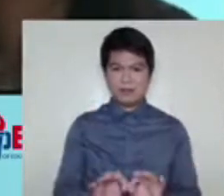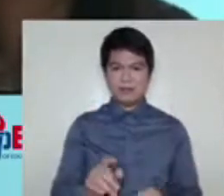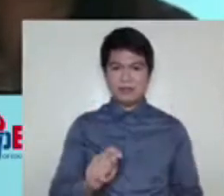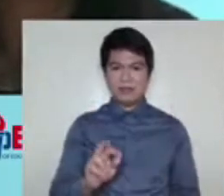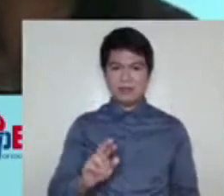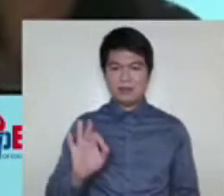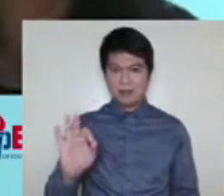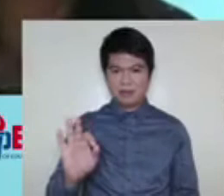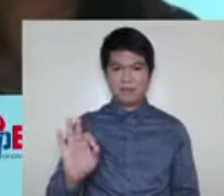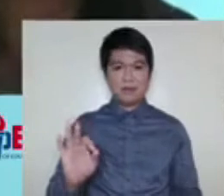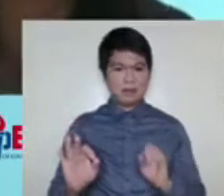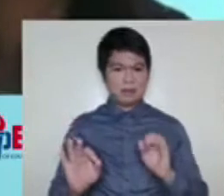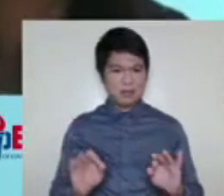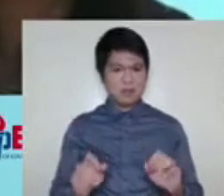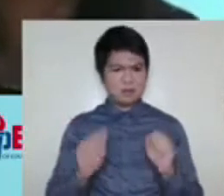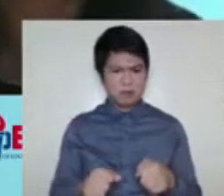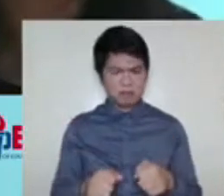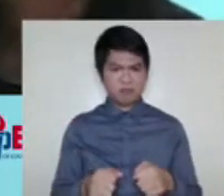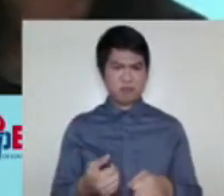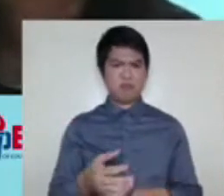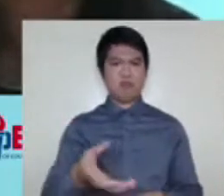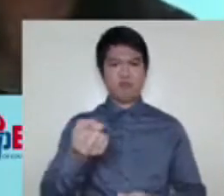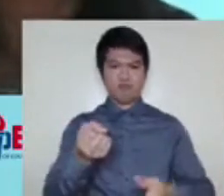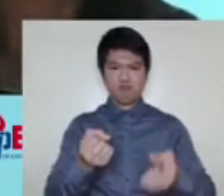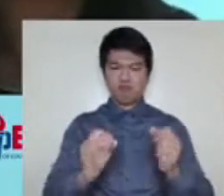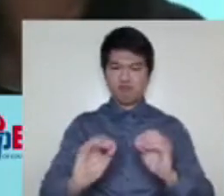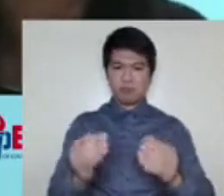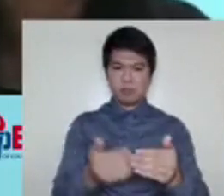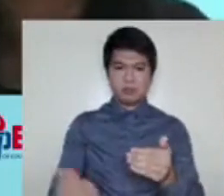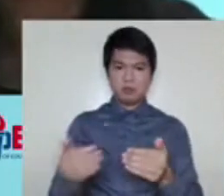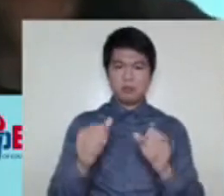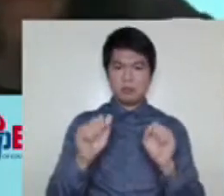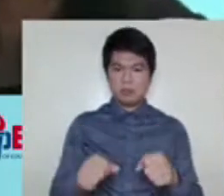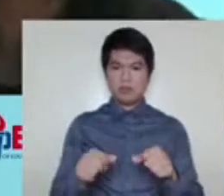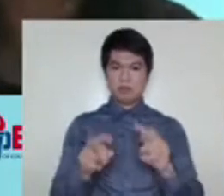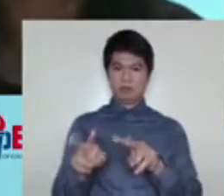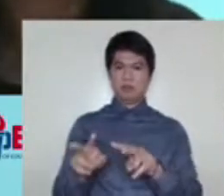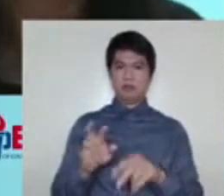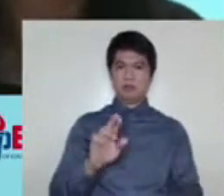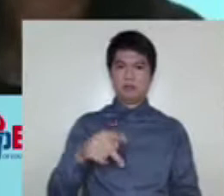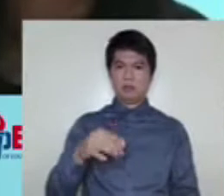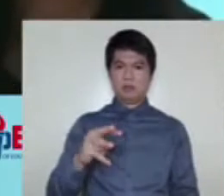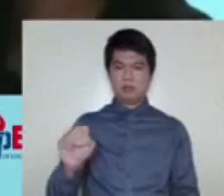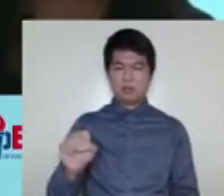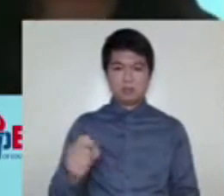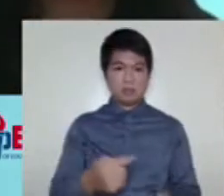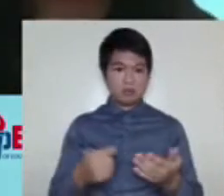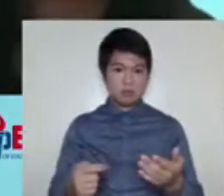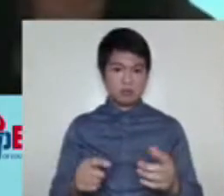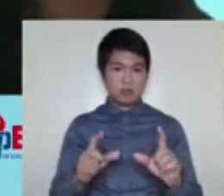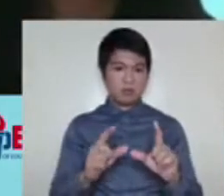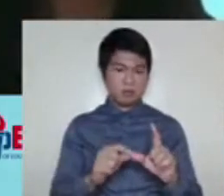can on your own or in advance, you can view our RPMS tools. The link is provided in our DM4 Series